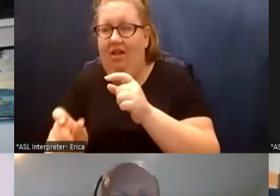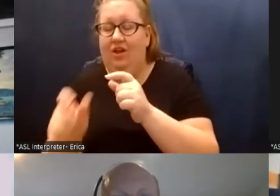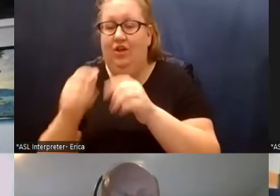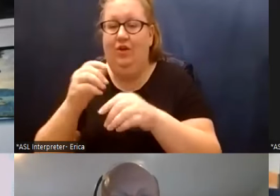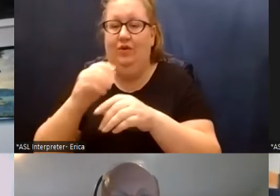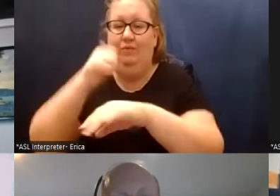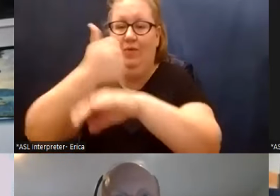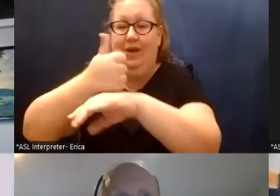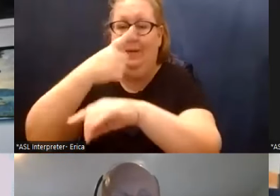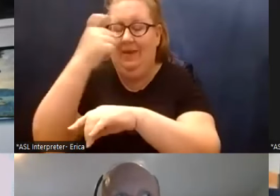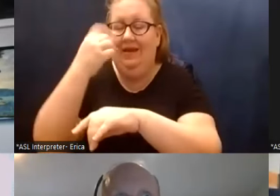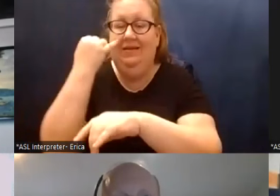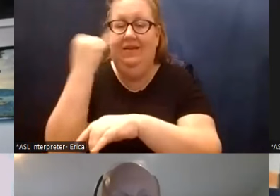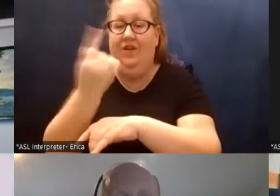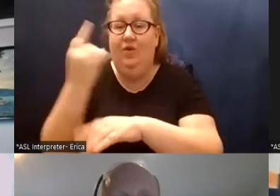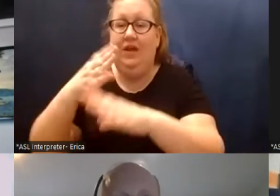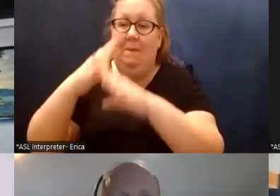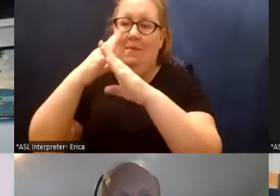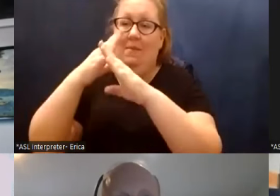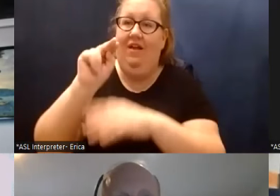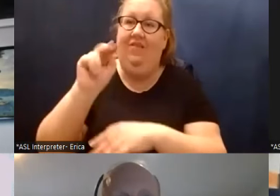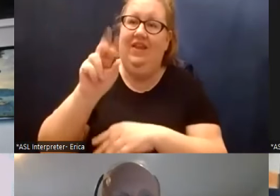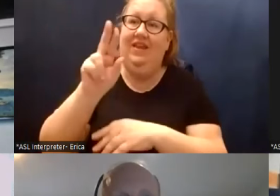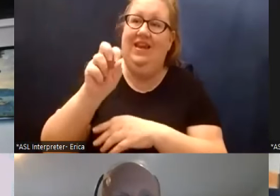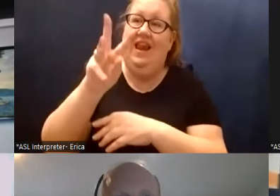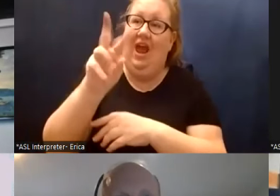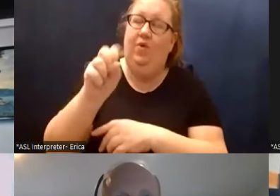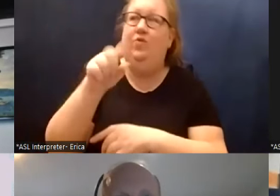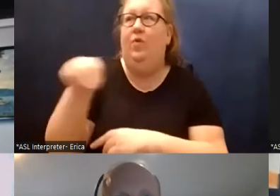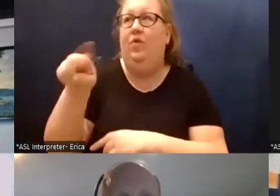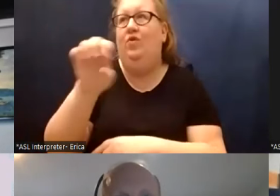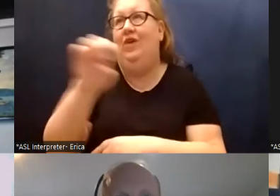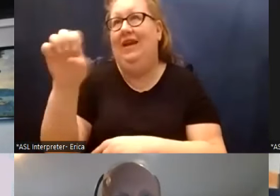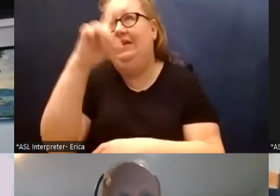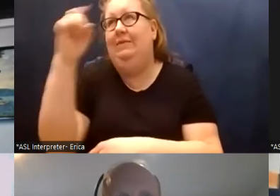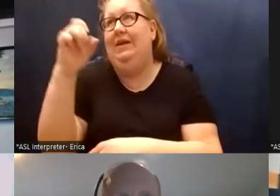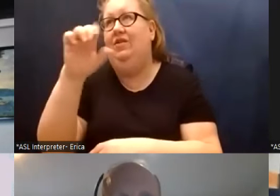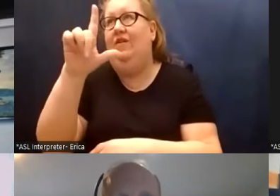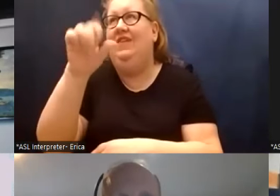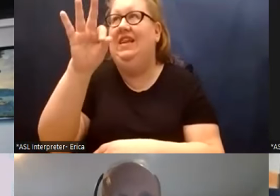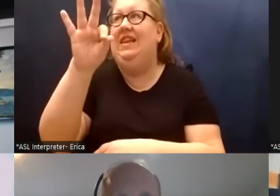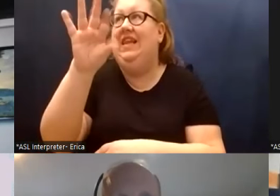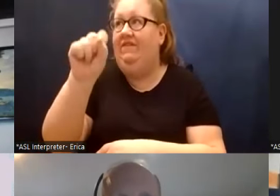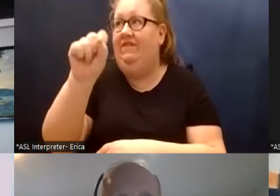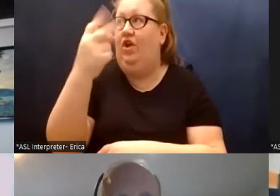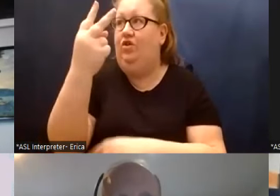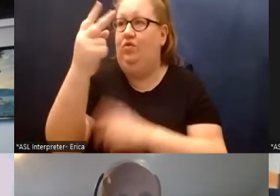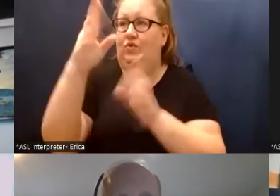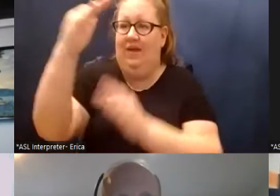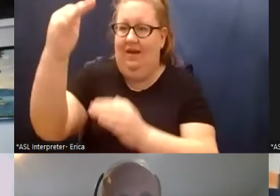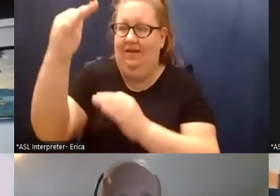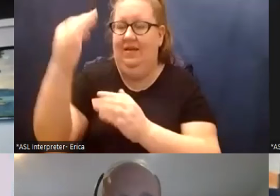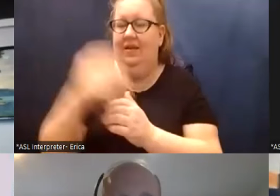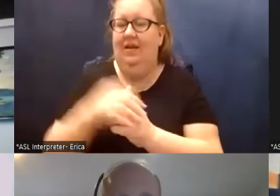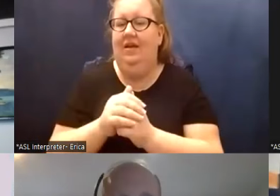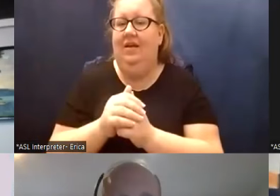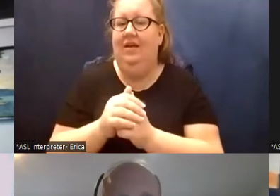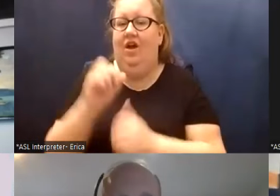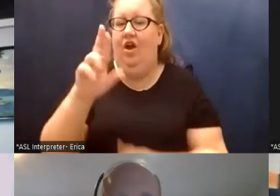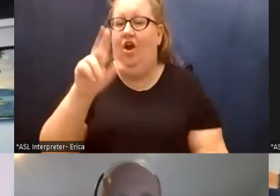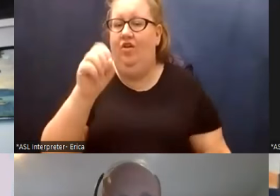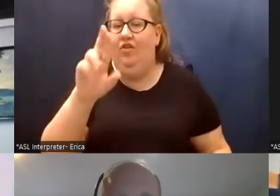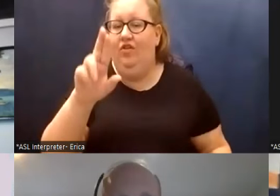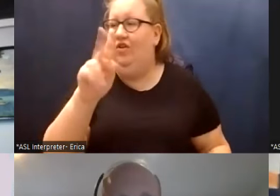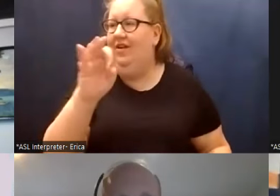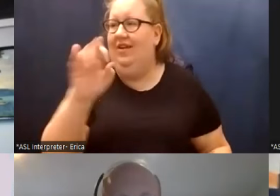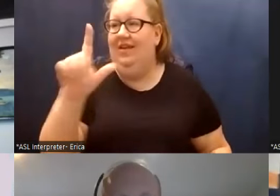block, well, the Narrows are easy because you have cliffs on two sides. Arthur Kill is not that way, so you're going to